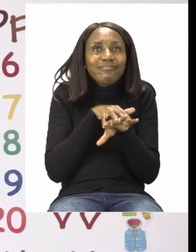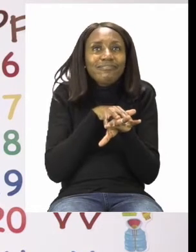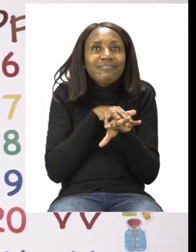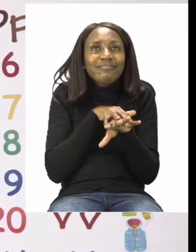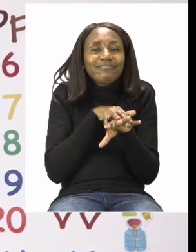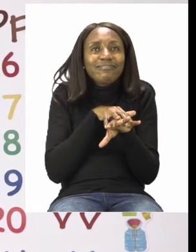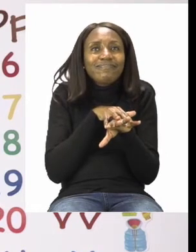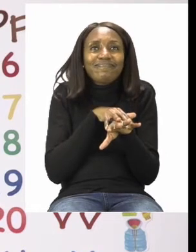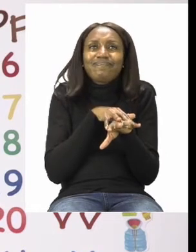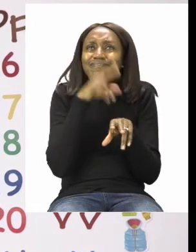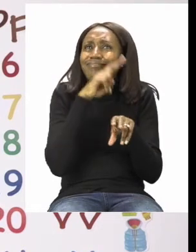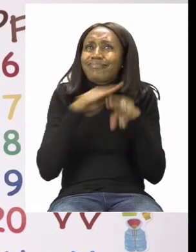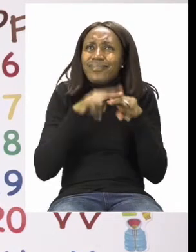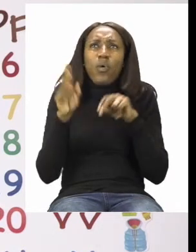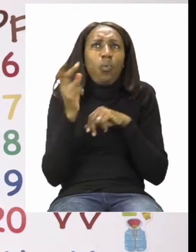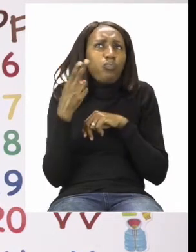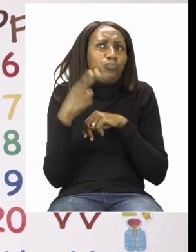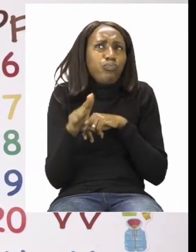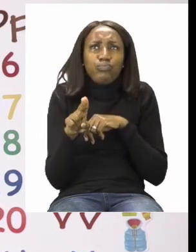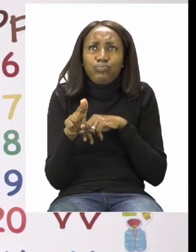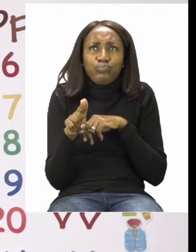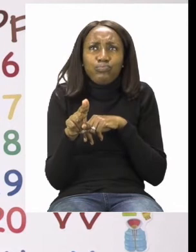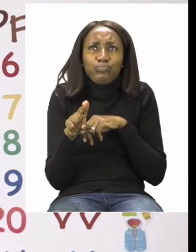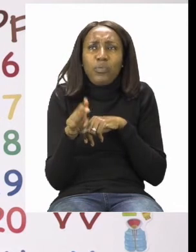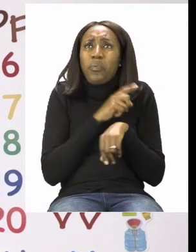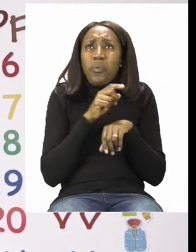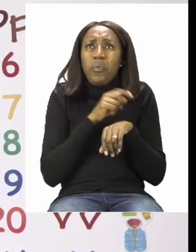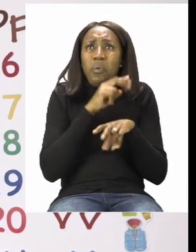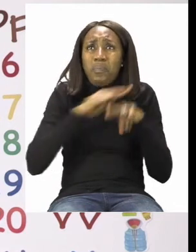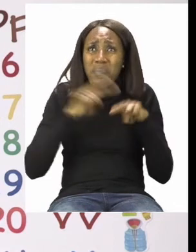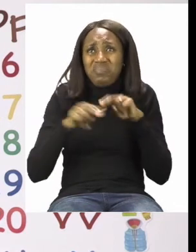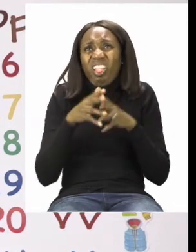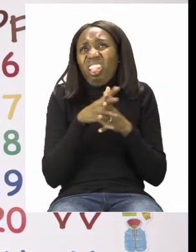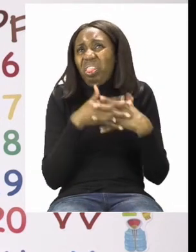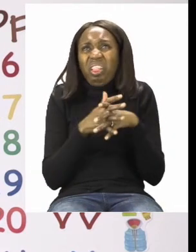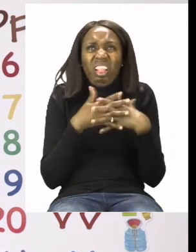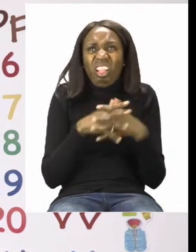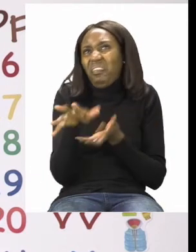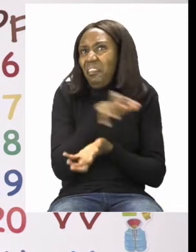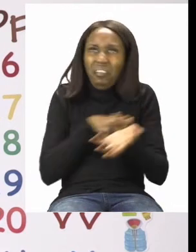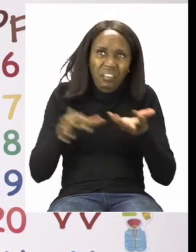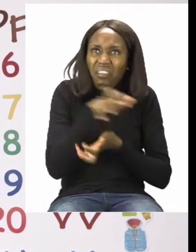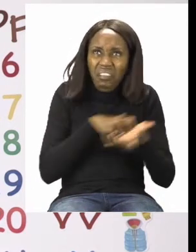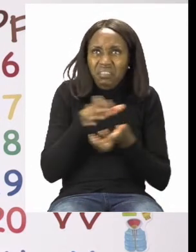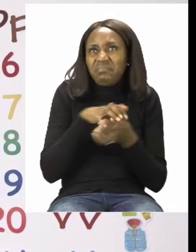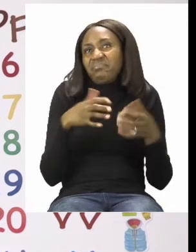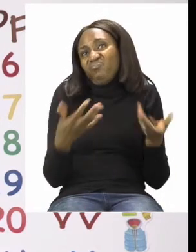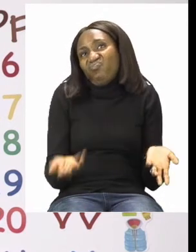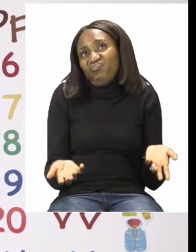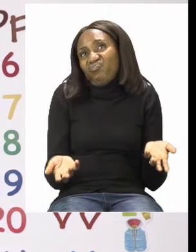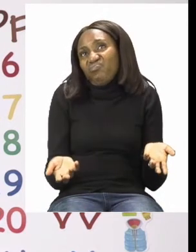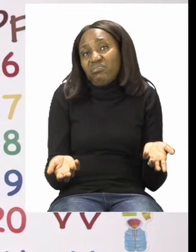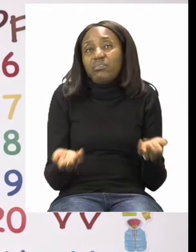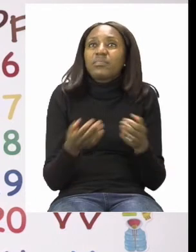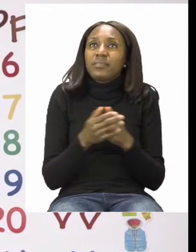That's rule number one. Because when you rush, you are going to make a mistake. So take your time.